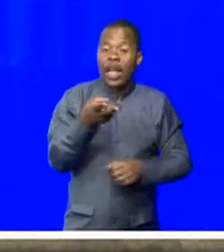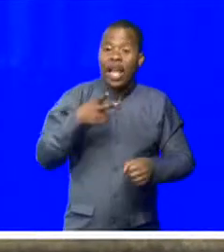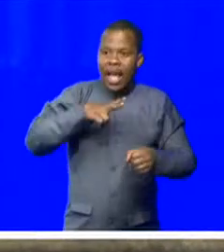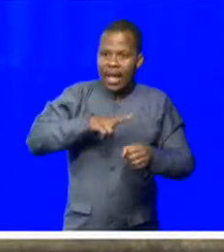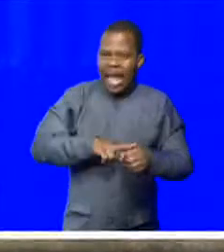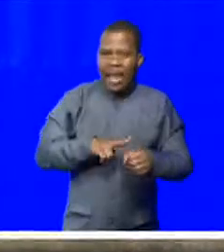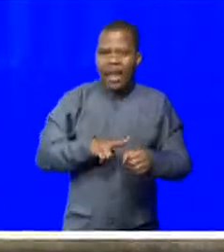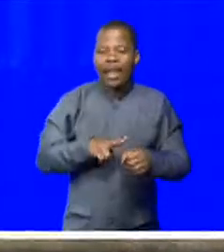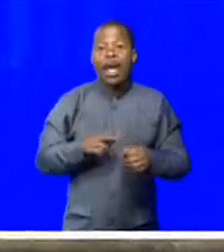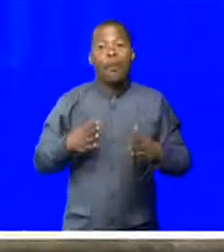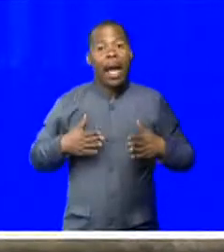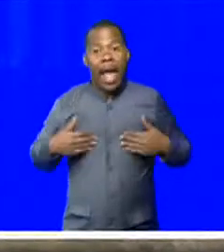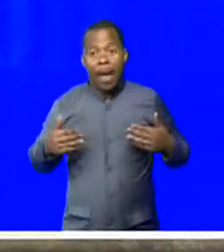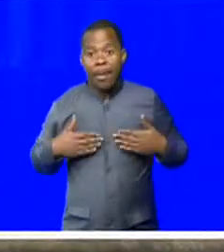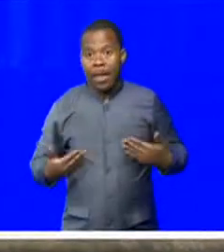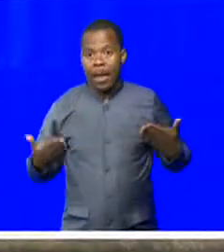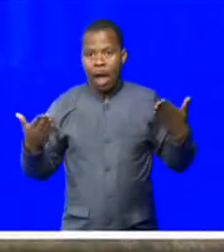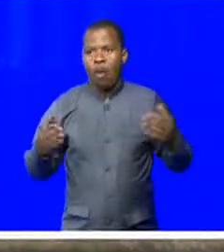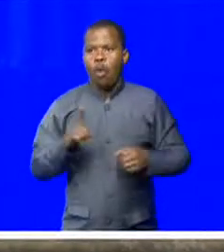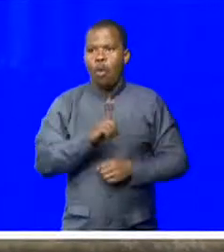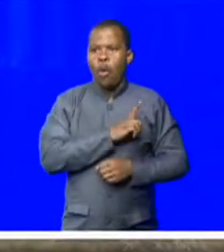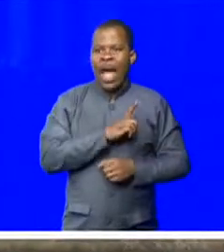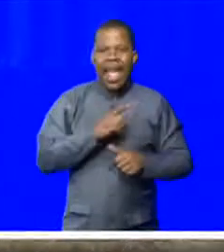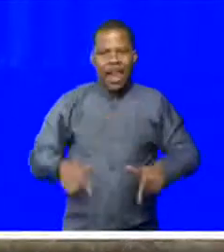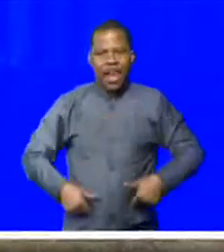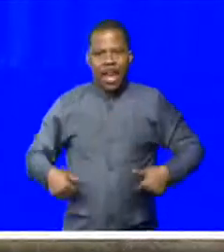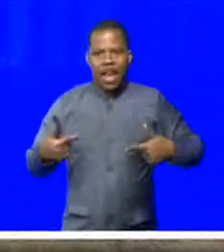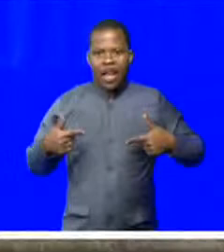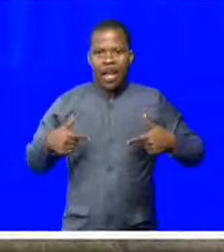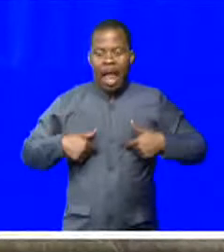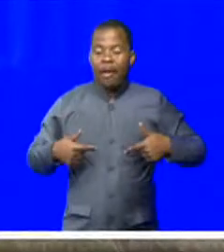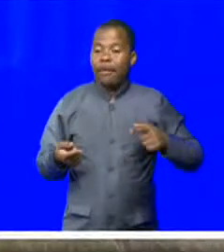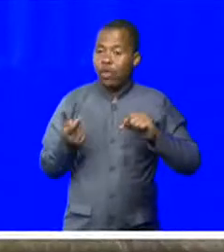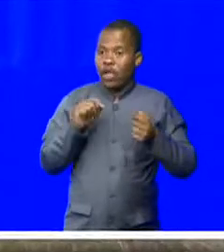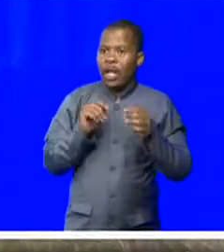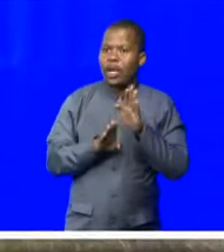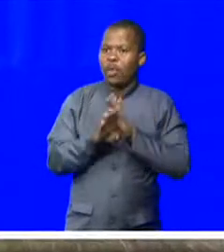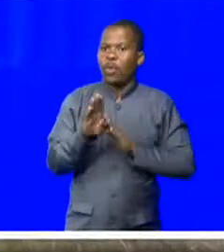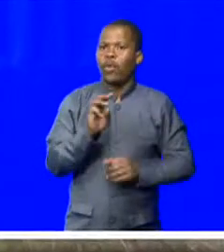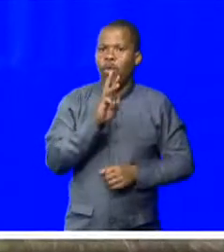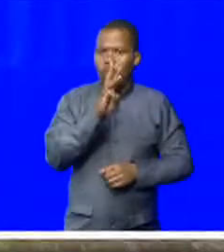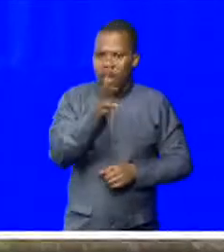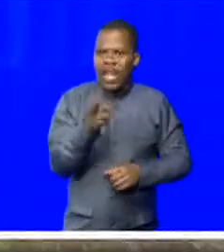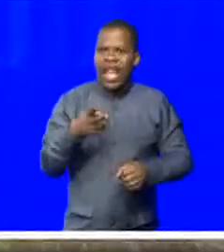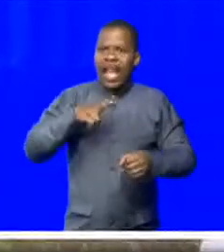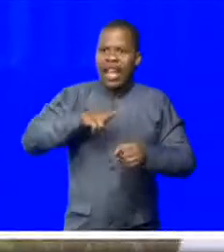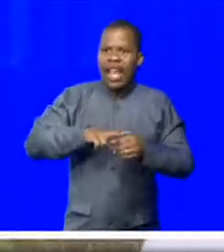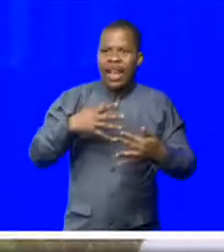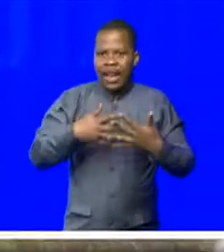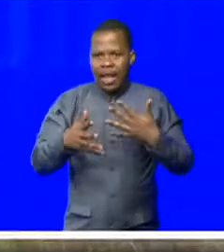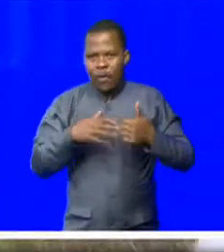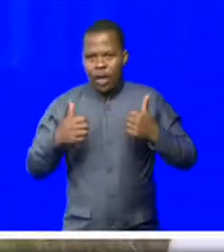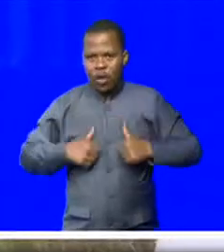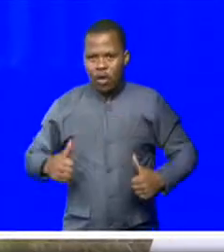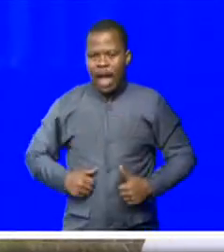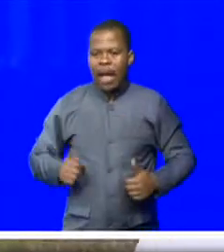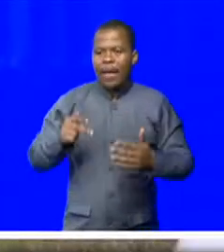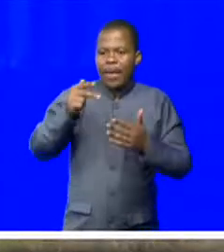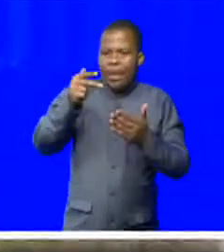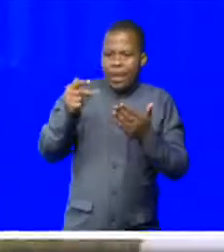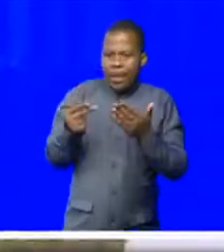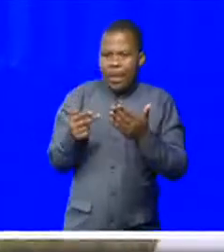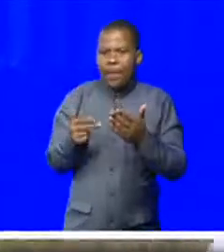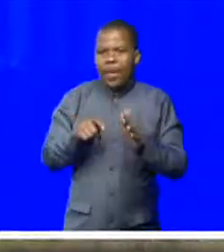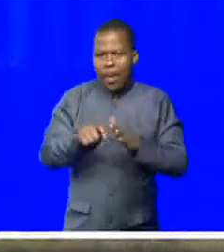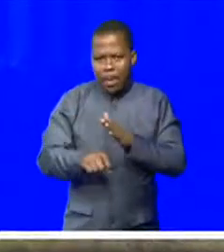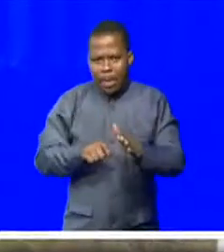designing, clothes, designing, artisans, and ultimately the bottom line for all of us is to earn a living